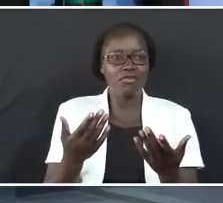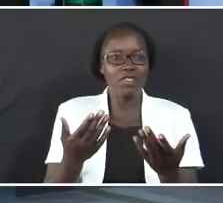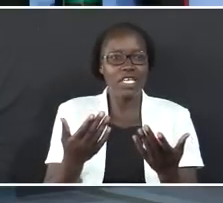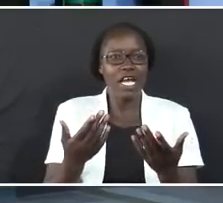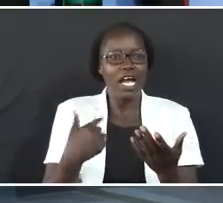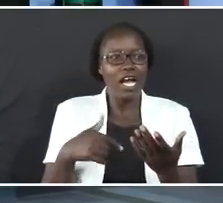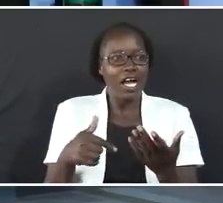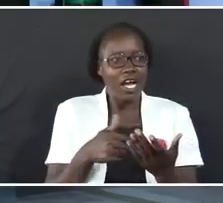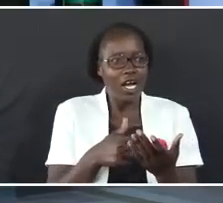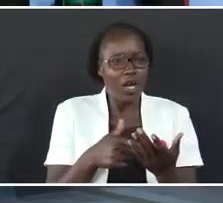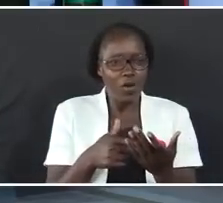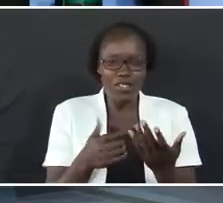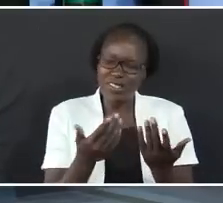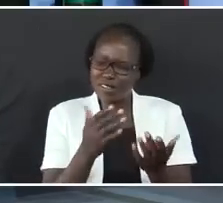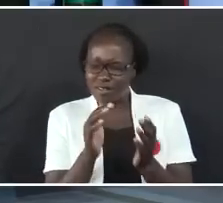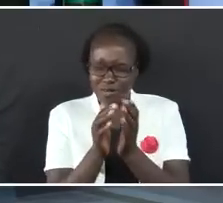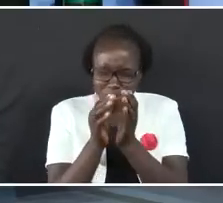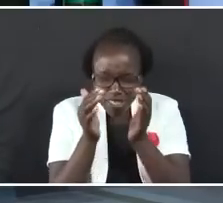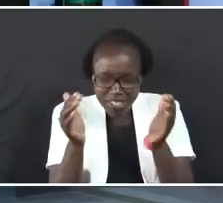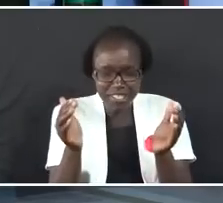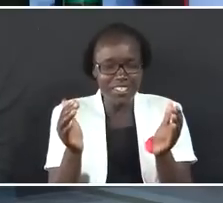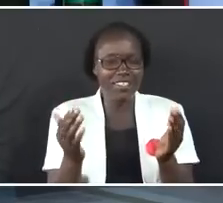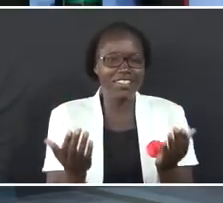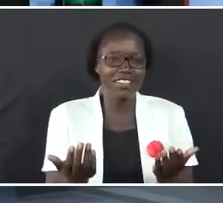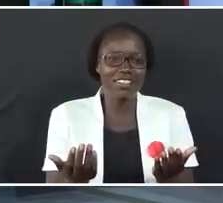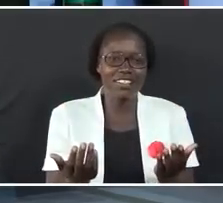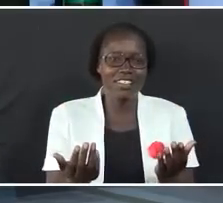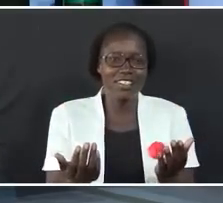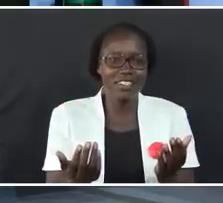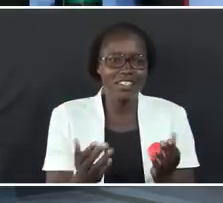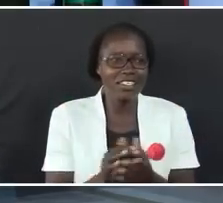Our quiver is slightly big.